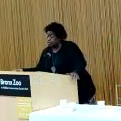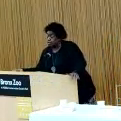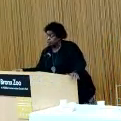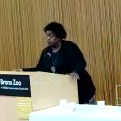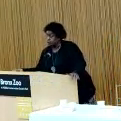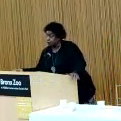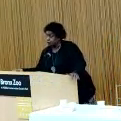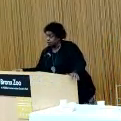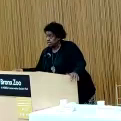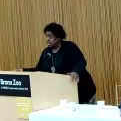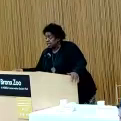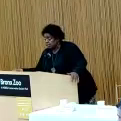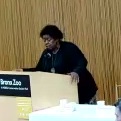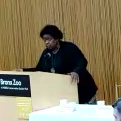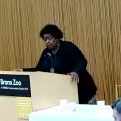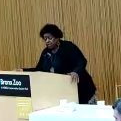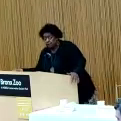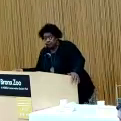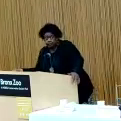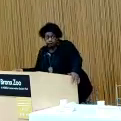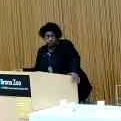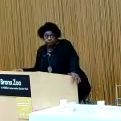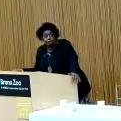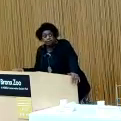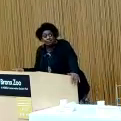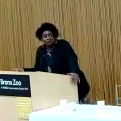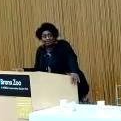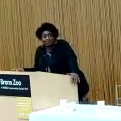our customers and by the way